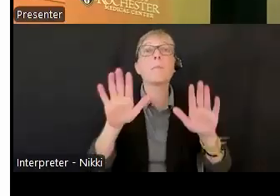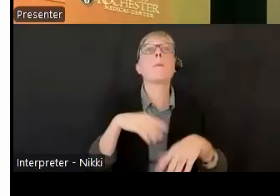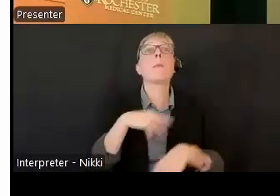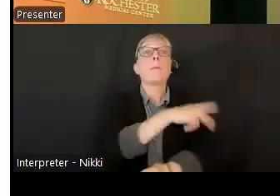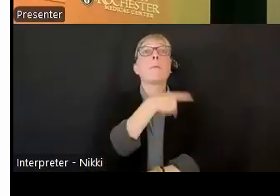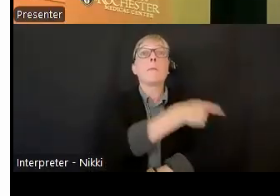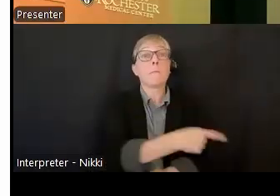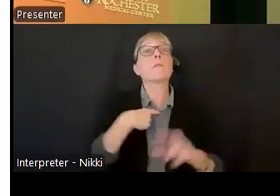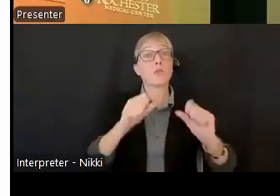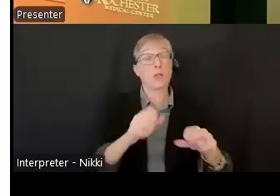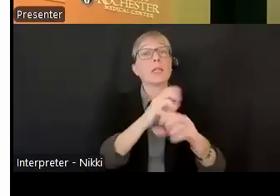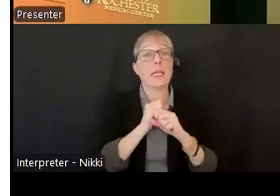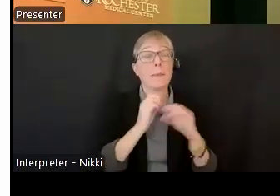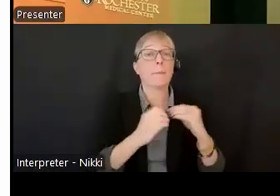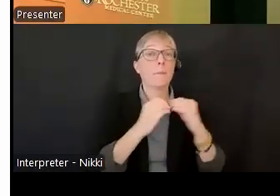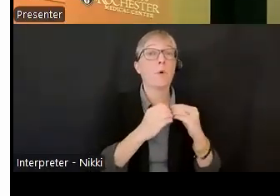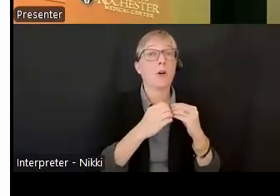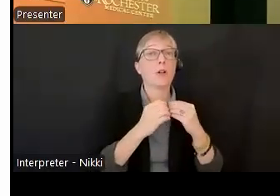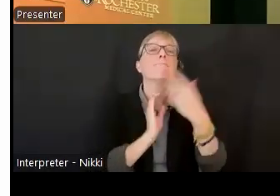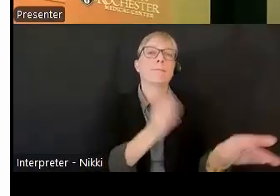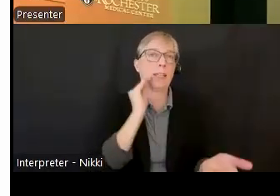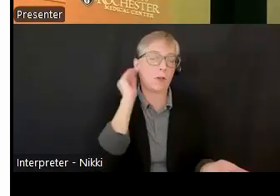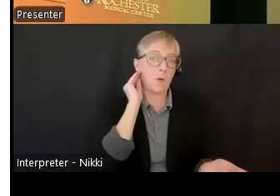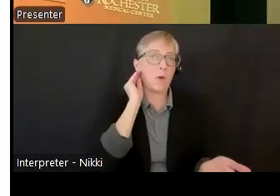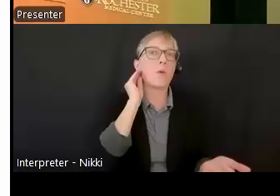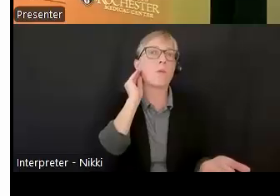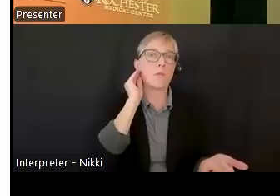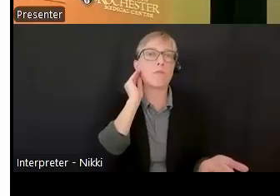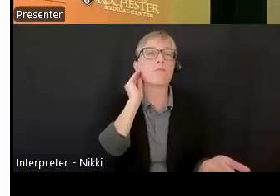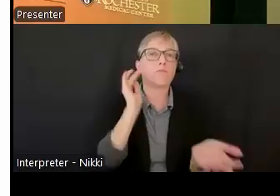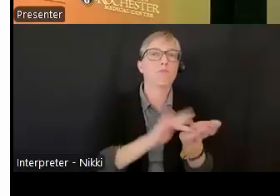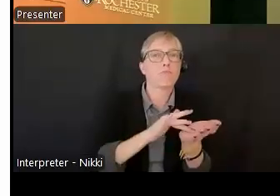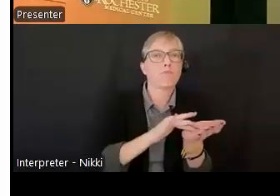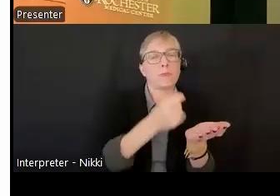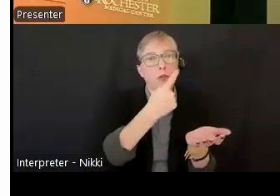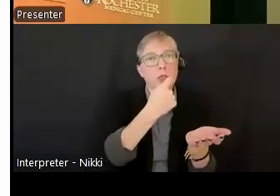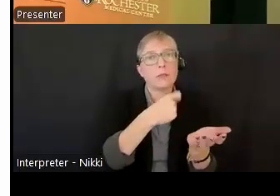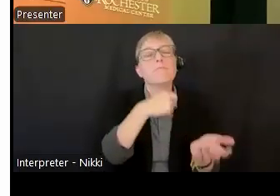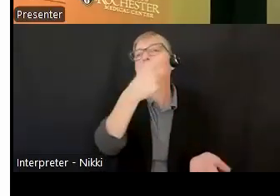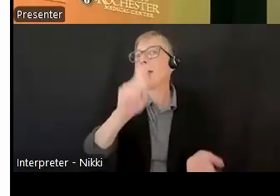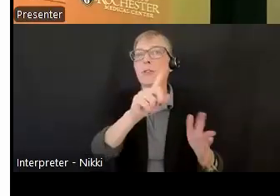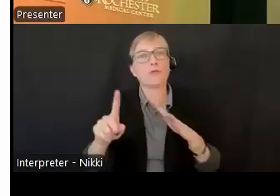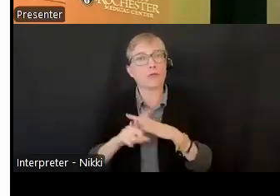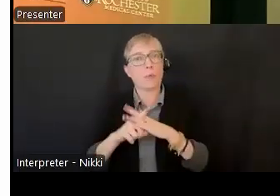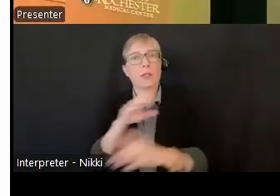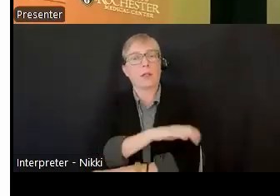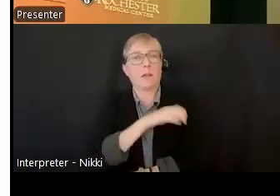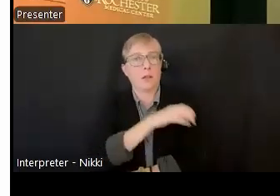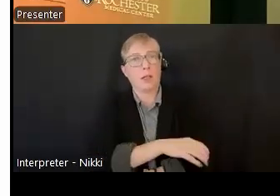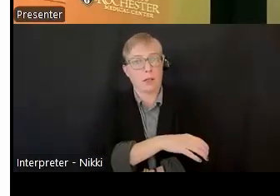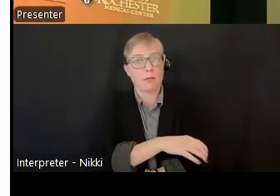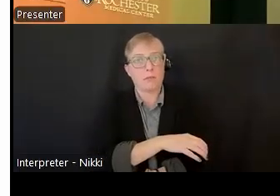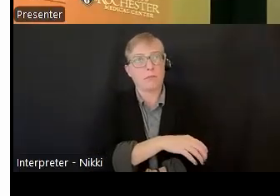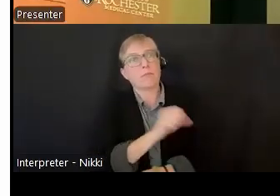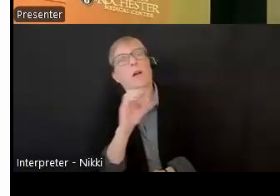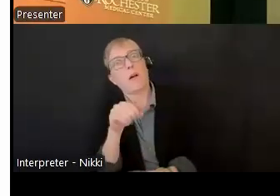take-home doses. That means they had more medications at home. They weren't coming into the clinic as often. Patients were not required to attend counseling visits, even though,